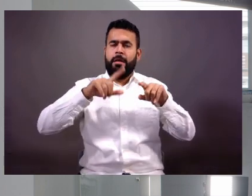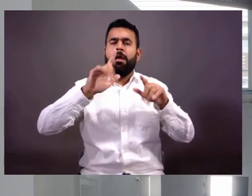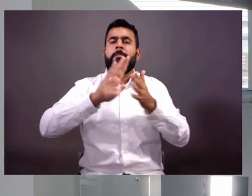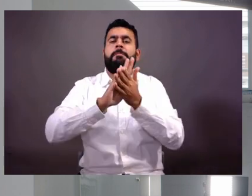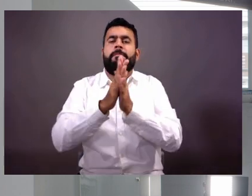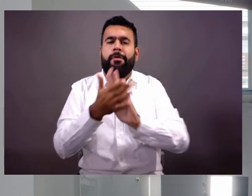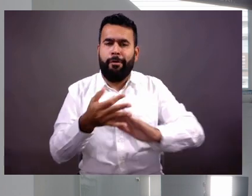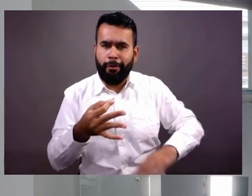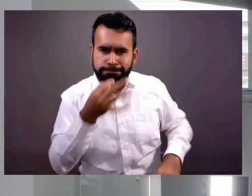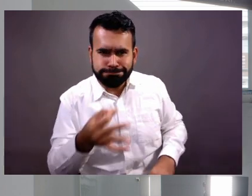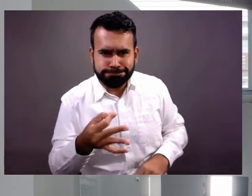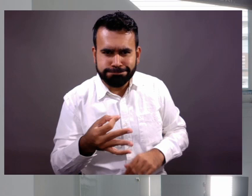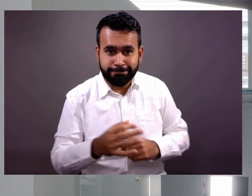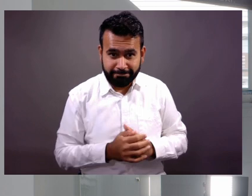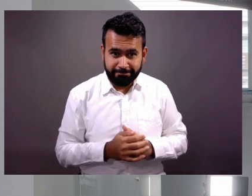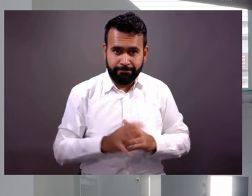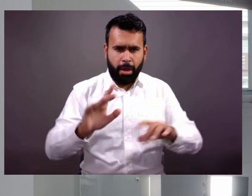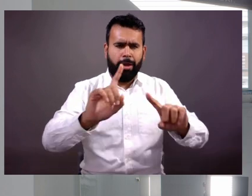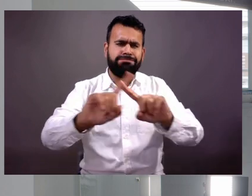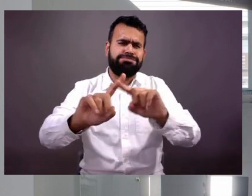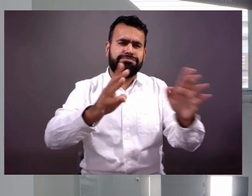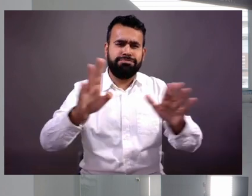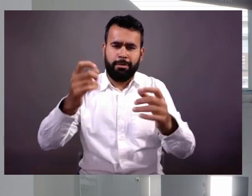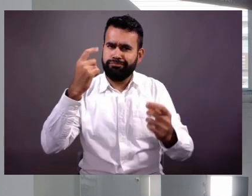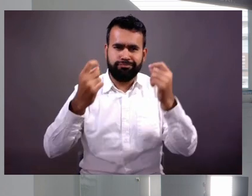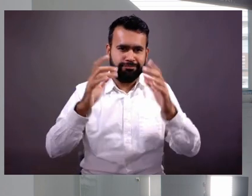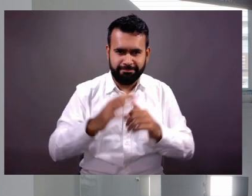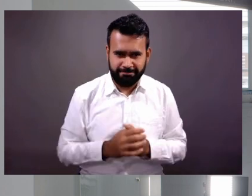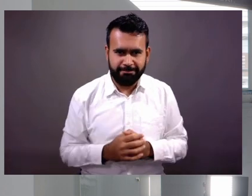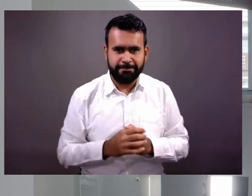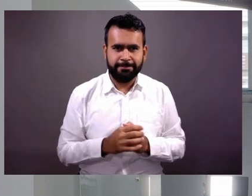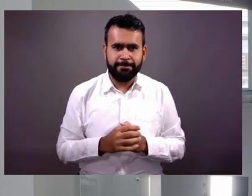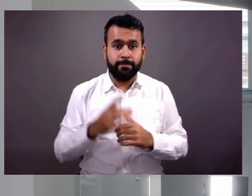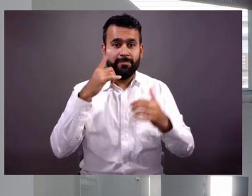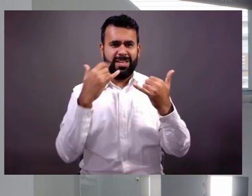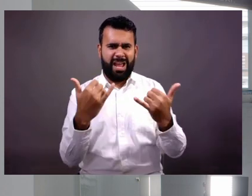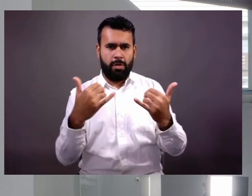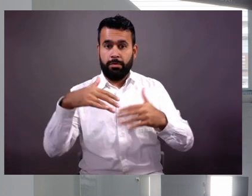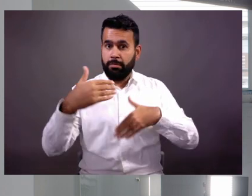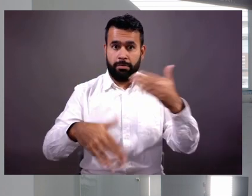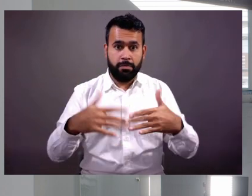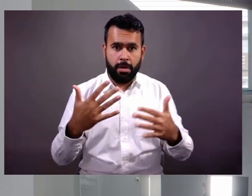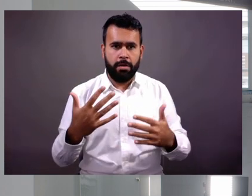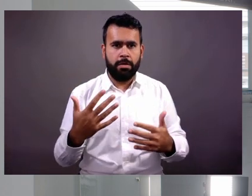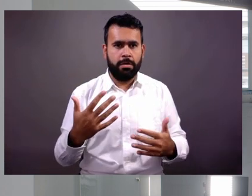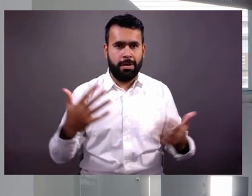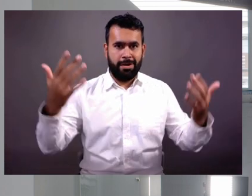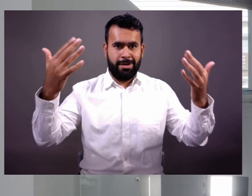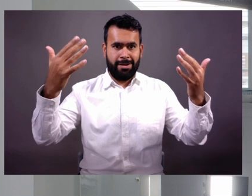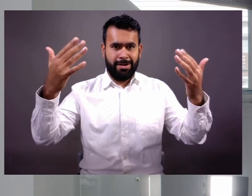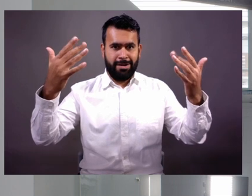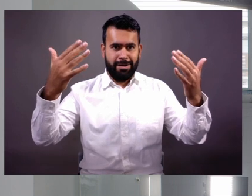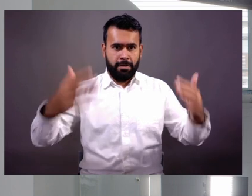move, go back to grooving until you can master both. Now, there's different renditions of this, but we're going to stick with this one side for now. So when